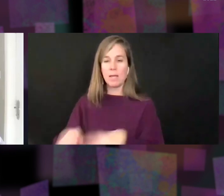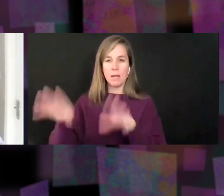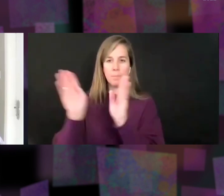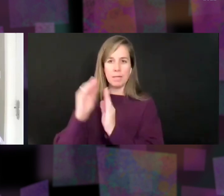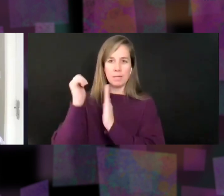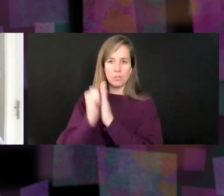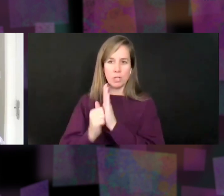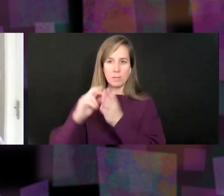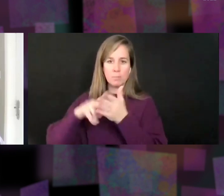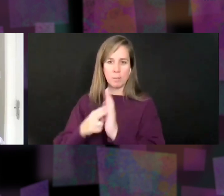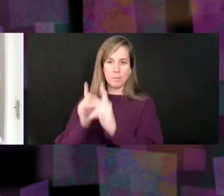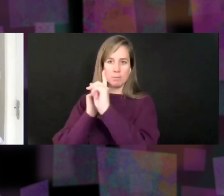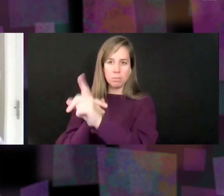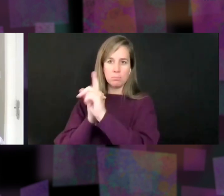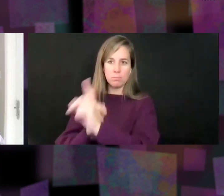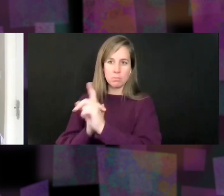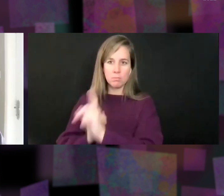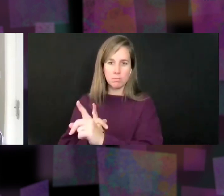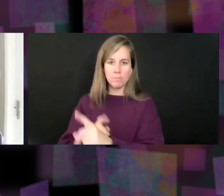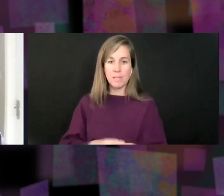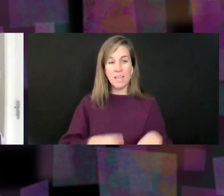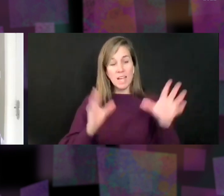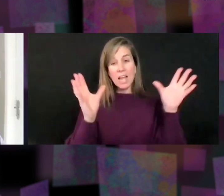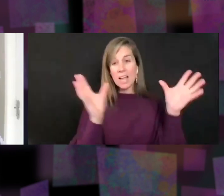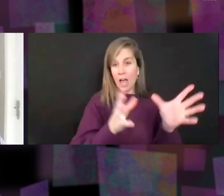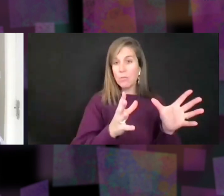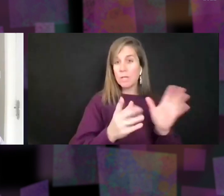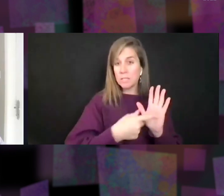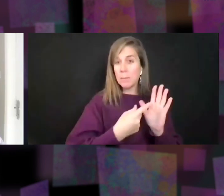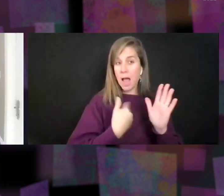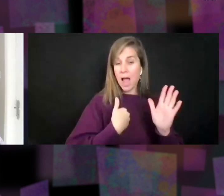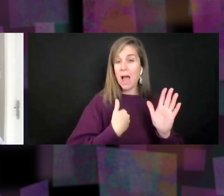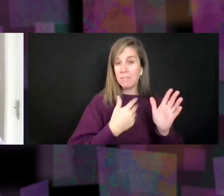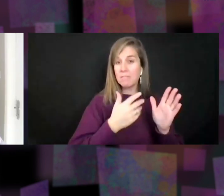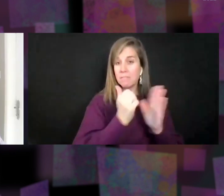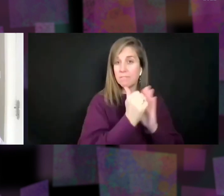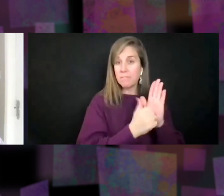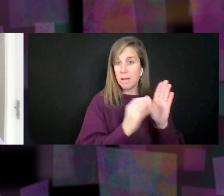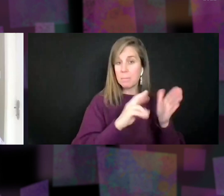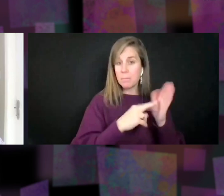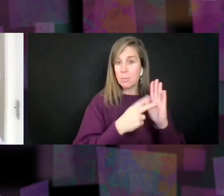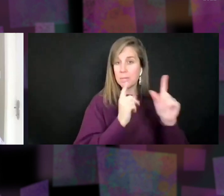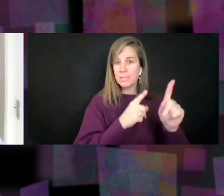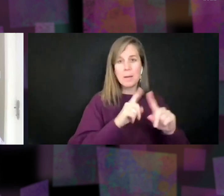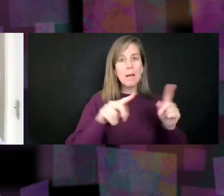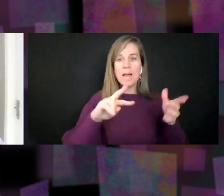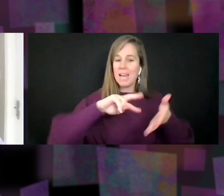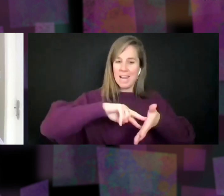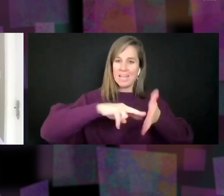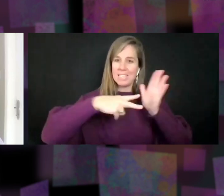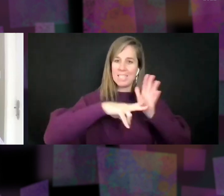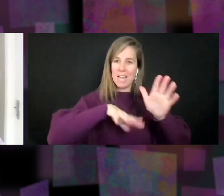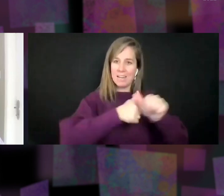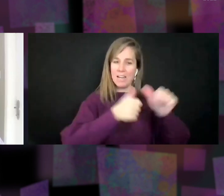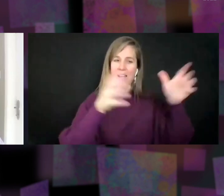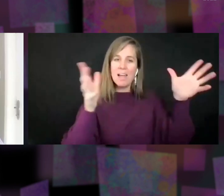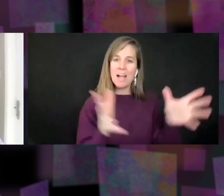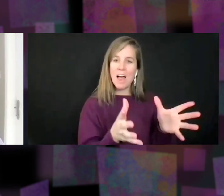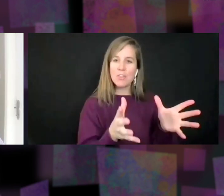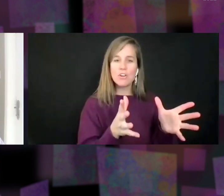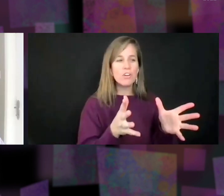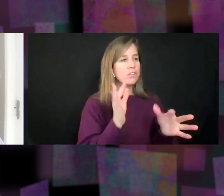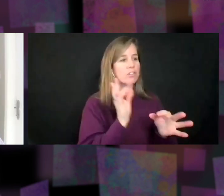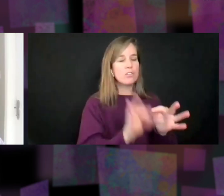purpose. Sometimes a gathering has an agenda and purpose, but often the intent of gathering is simply being